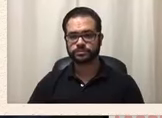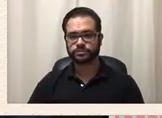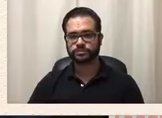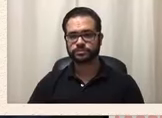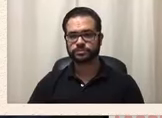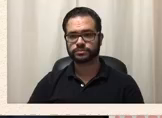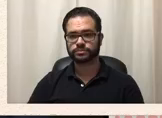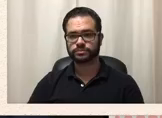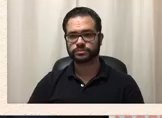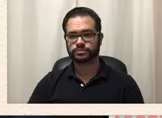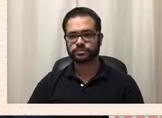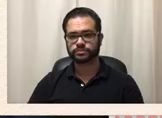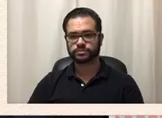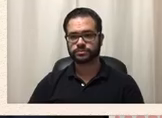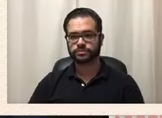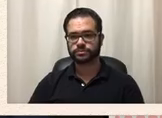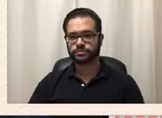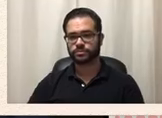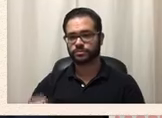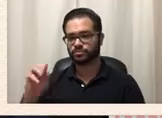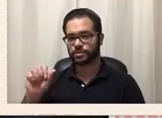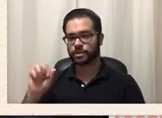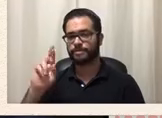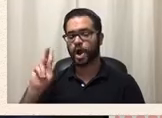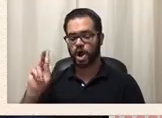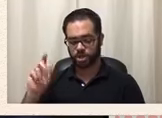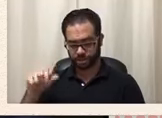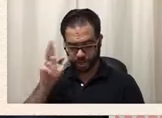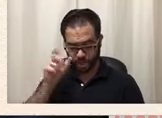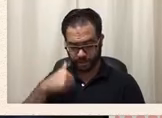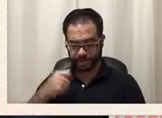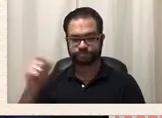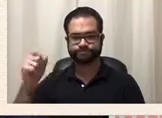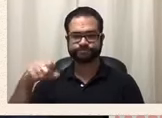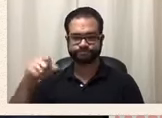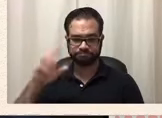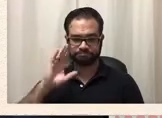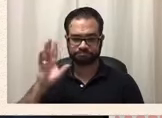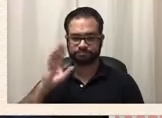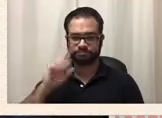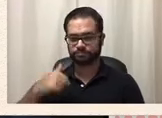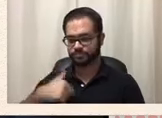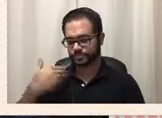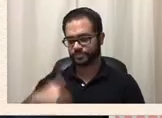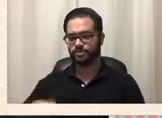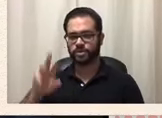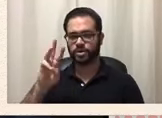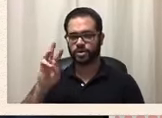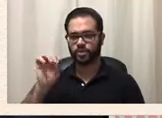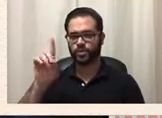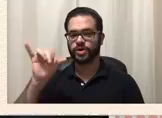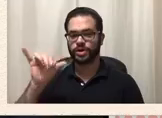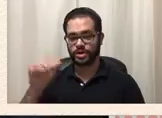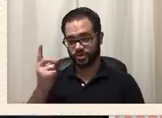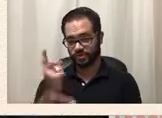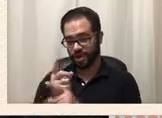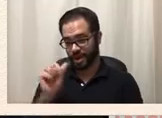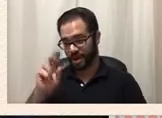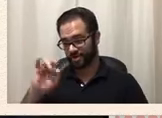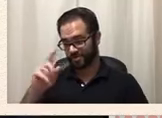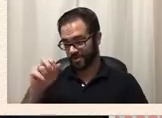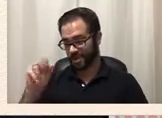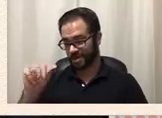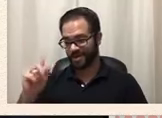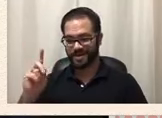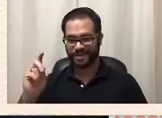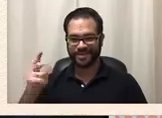Tim, can you hear me okay? This is Mark. Yeah. Hey, Mark. Better known as Woody, right, Arizona? Yeah. And